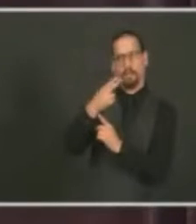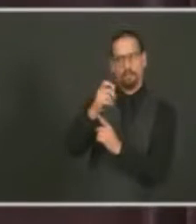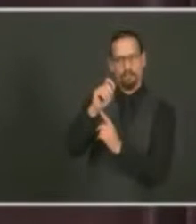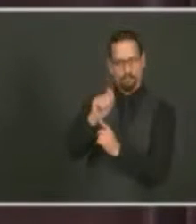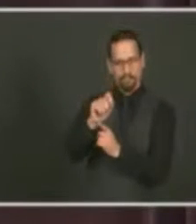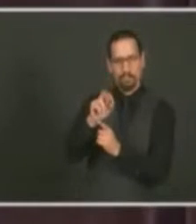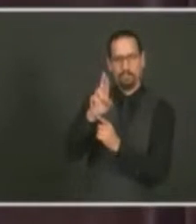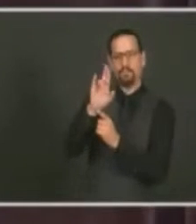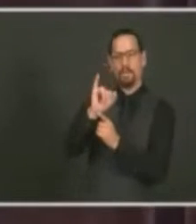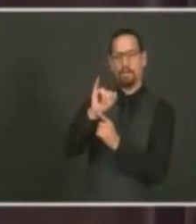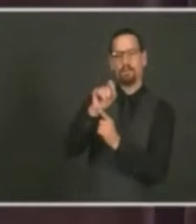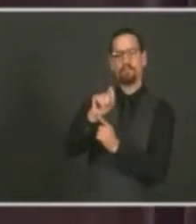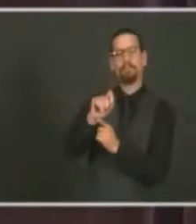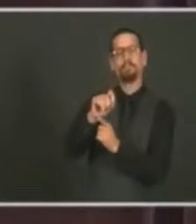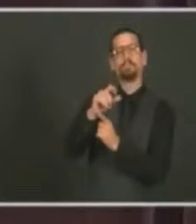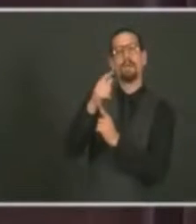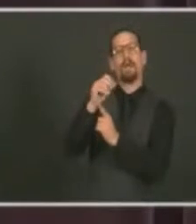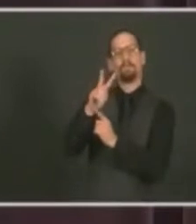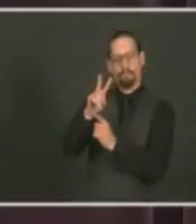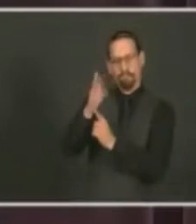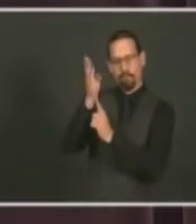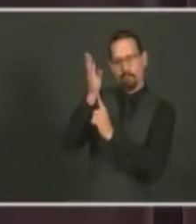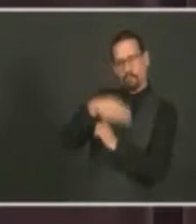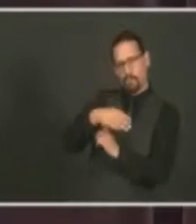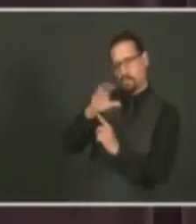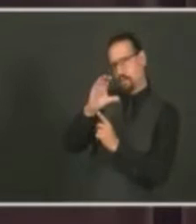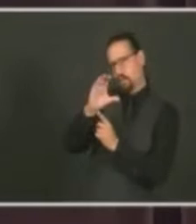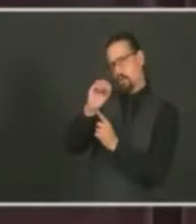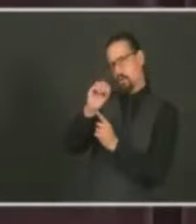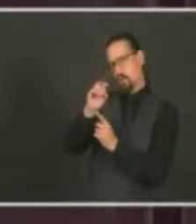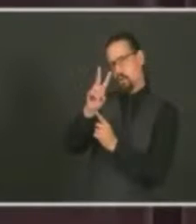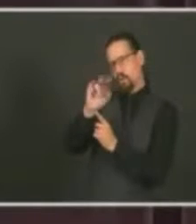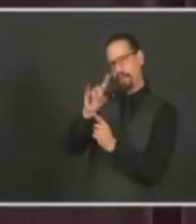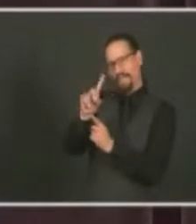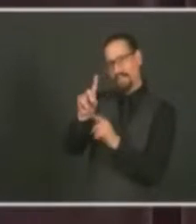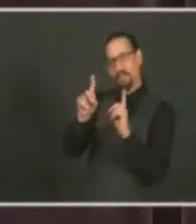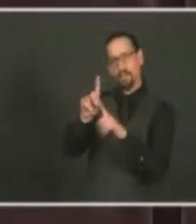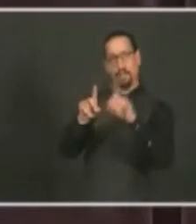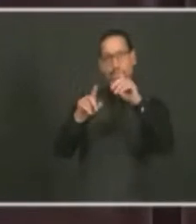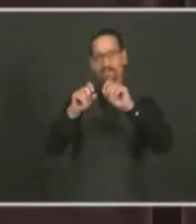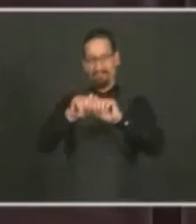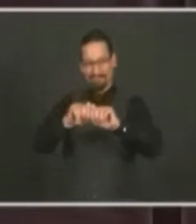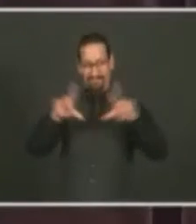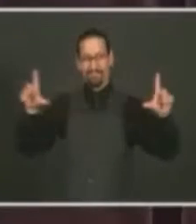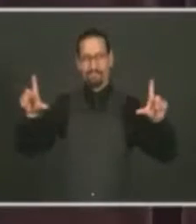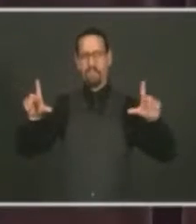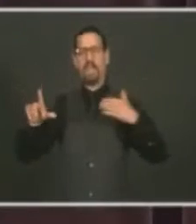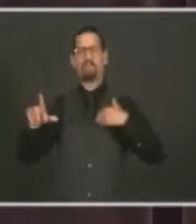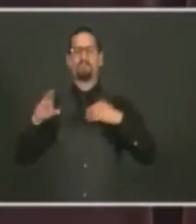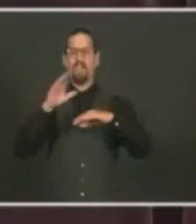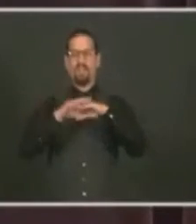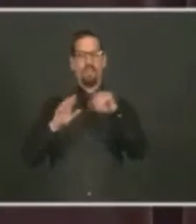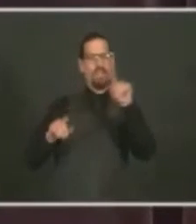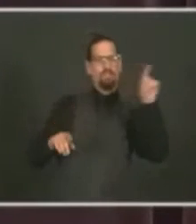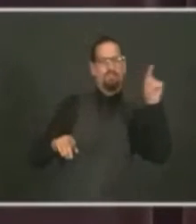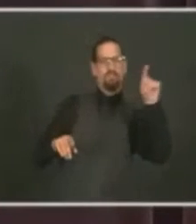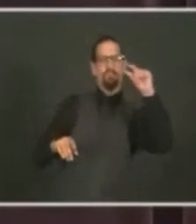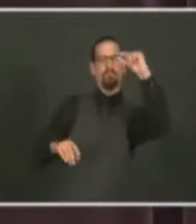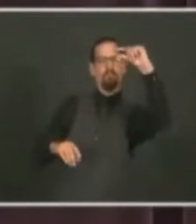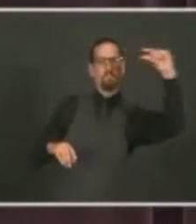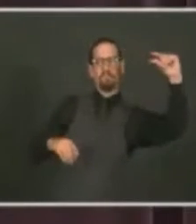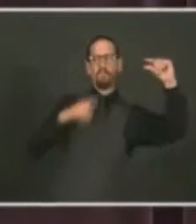health.ri.gov/COVID, and click the testing tab on the left. As the governor said, we have